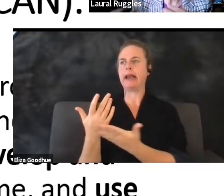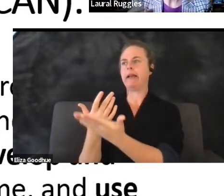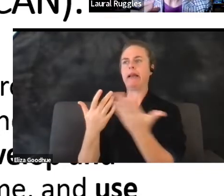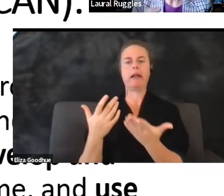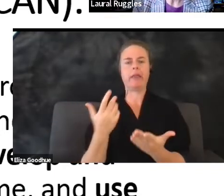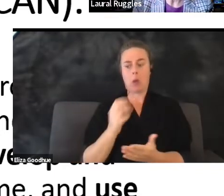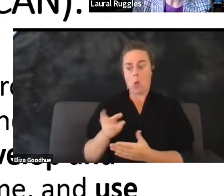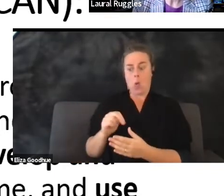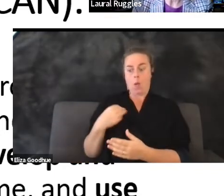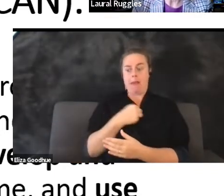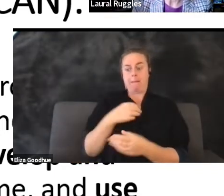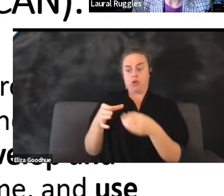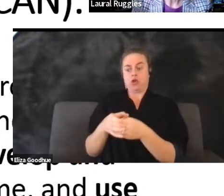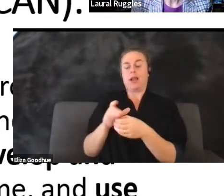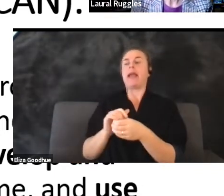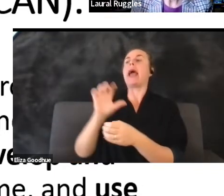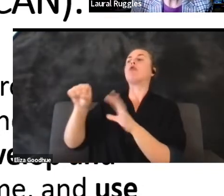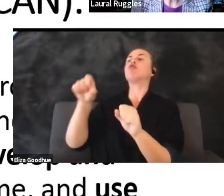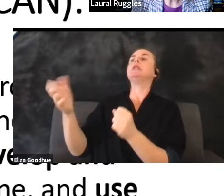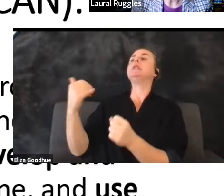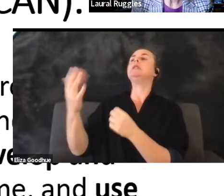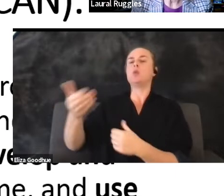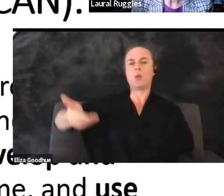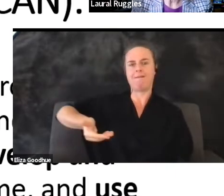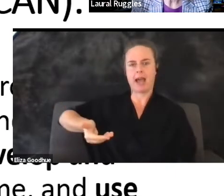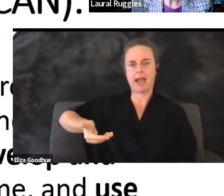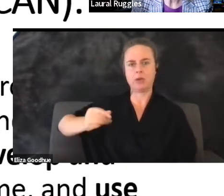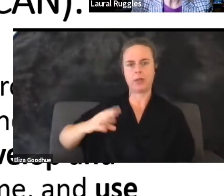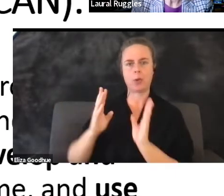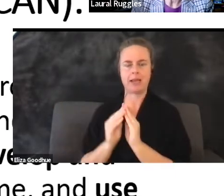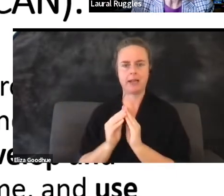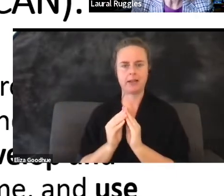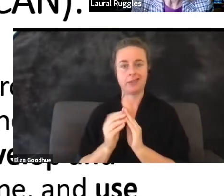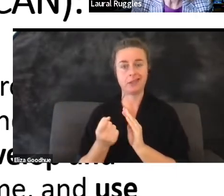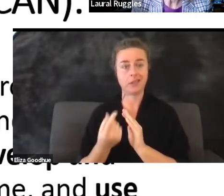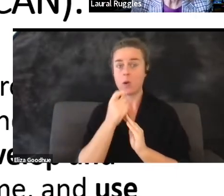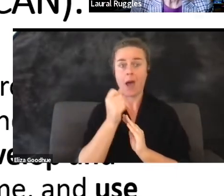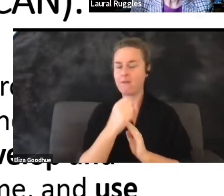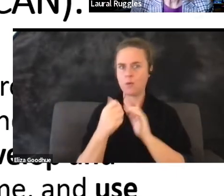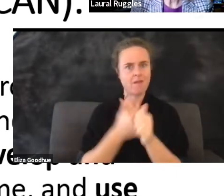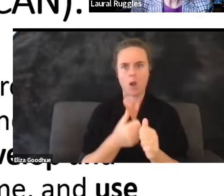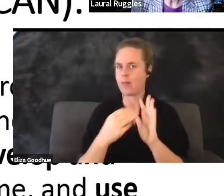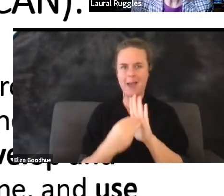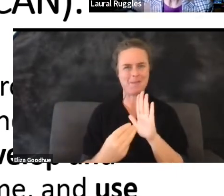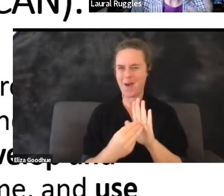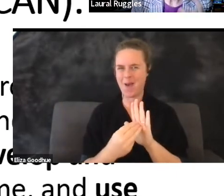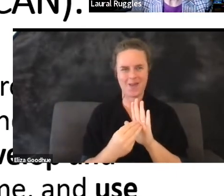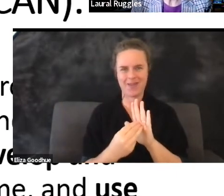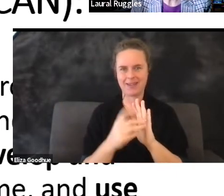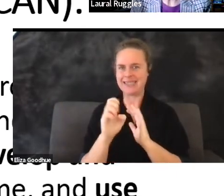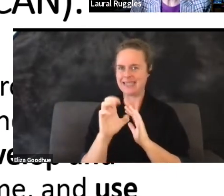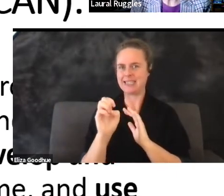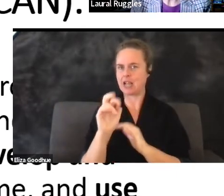meetings. Each CAN does their own. That's not a model that you have to have. You could have